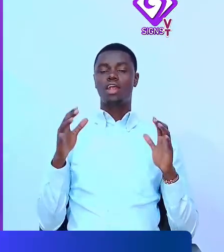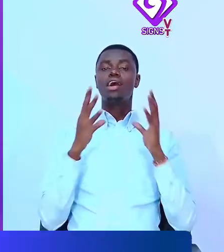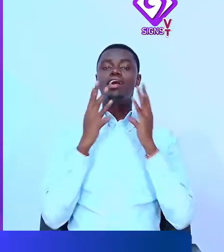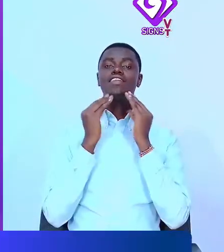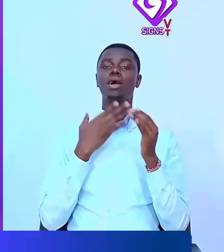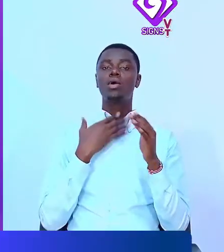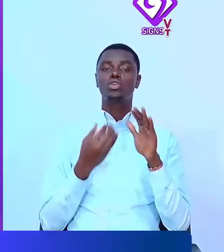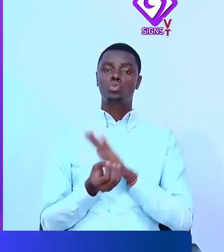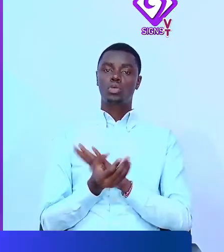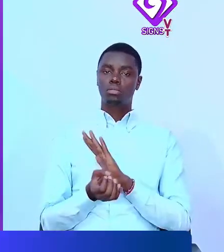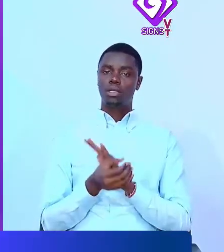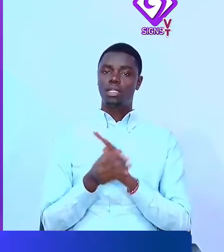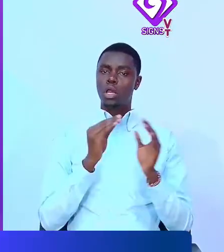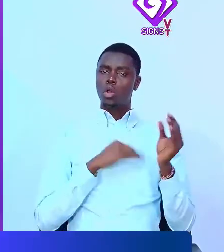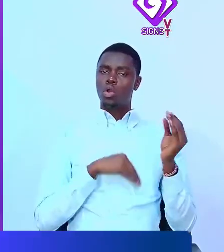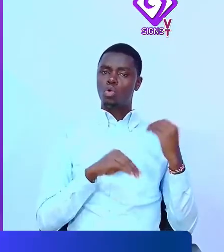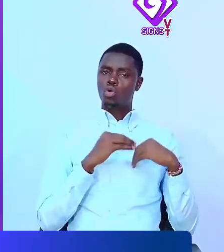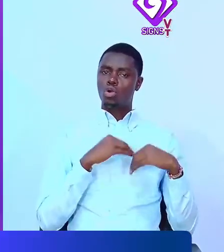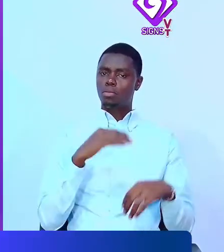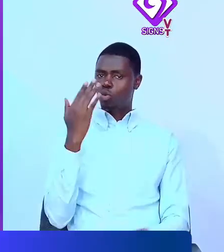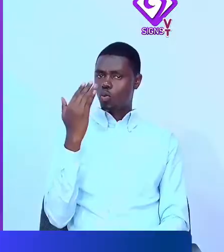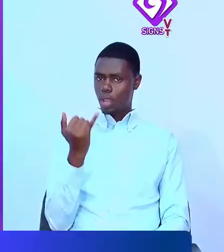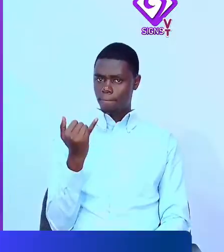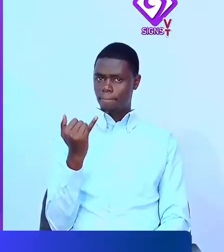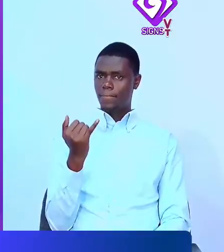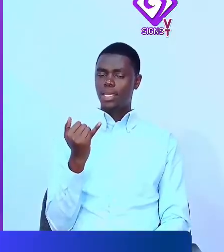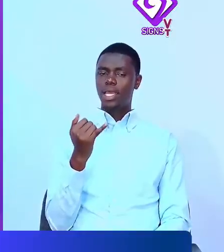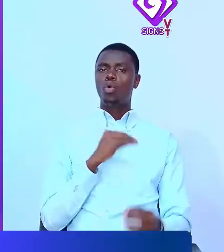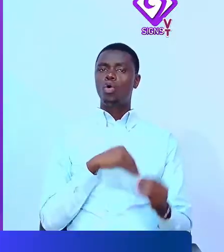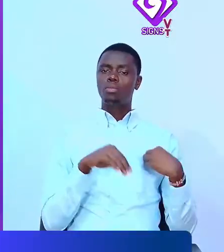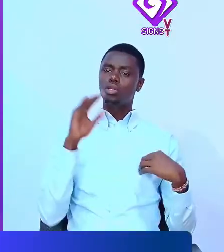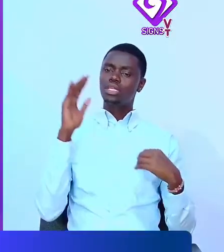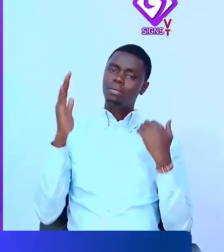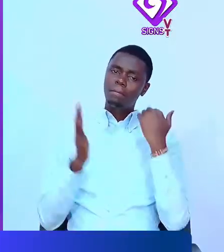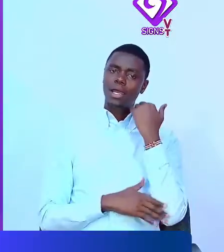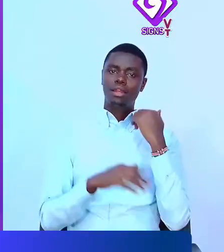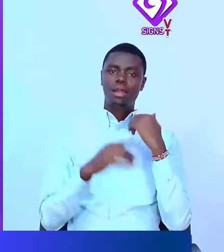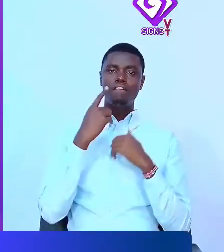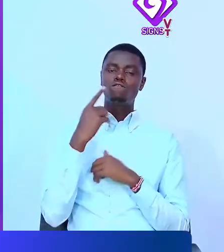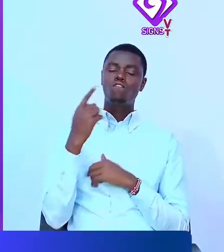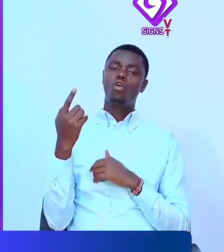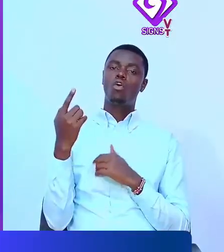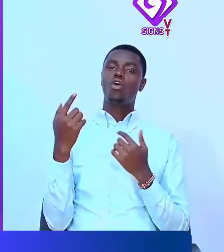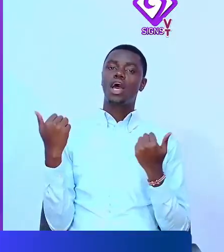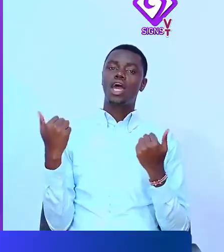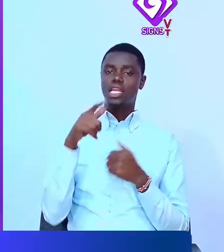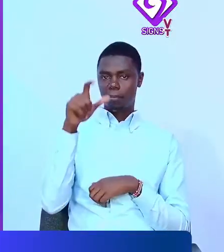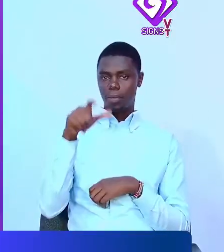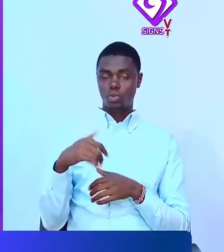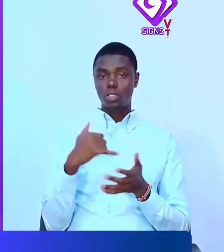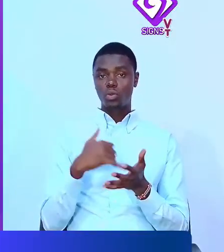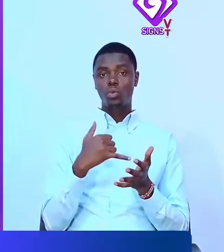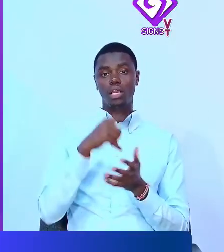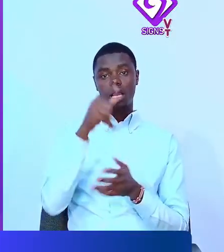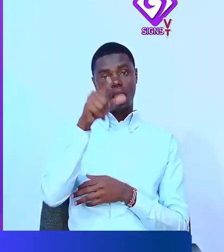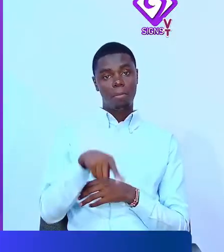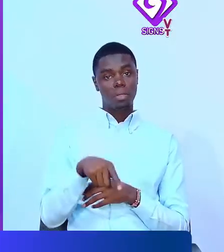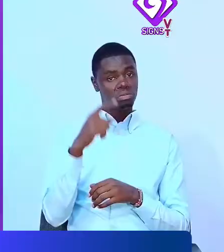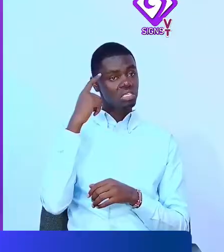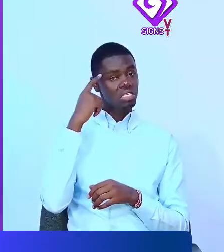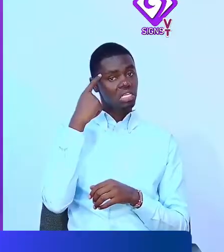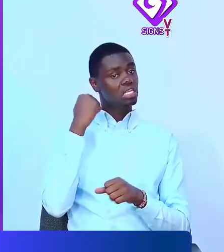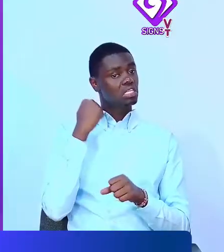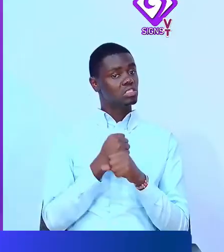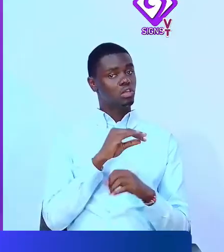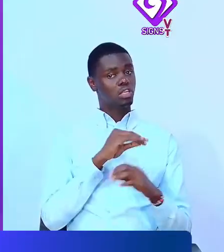why corruption is bad for everybody, including the person being thinking and enjoying the corruption side, isn't